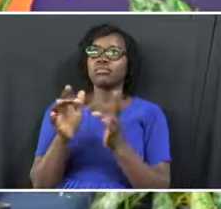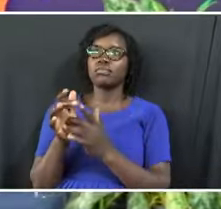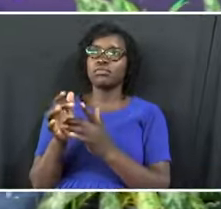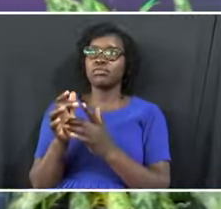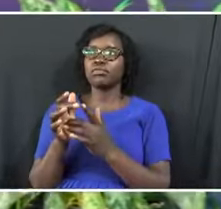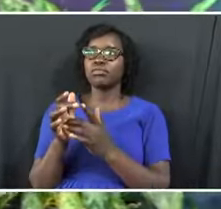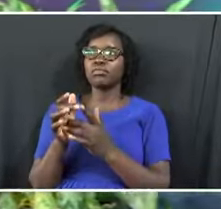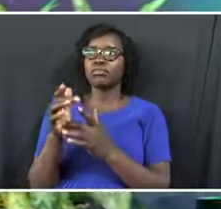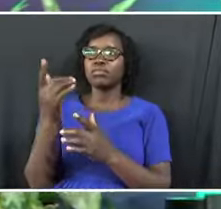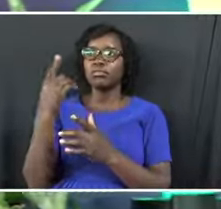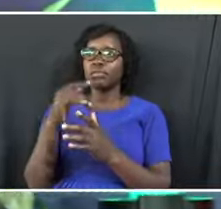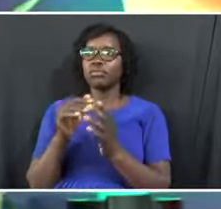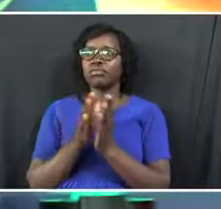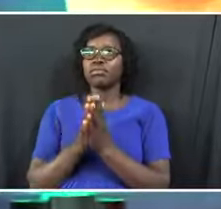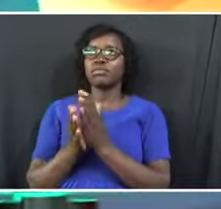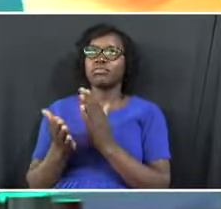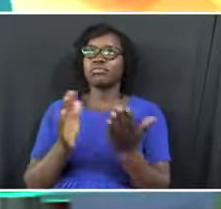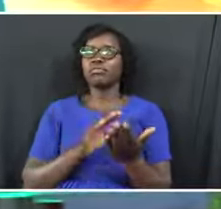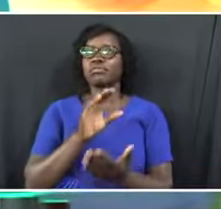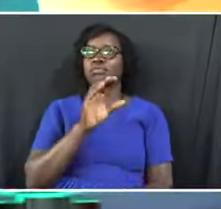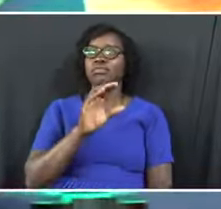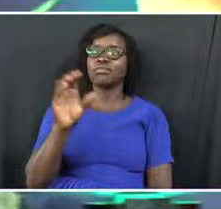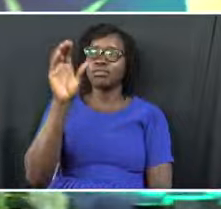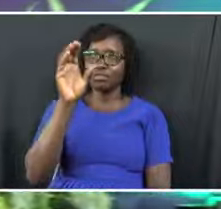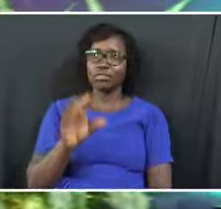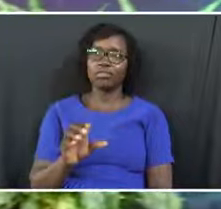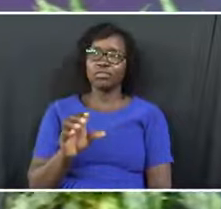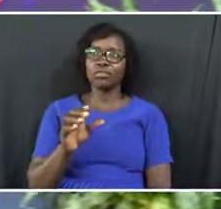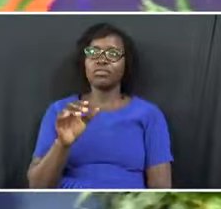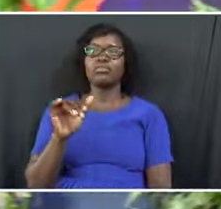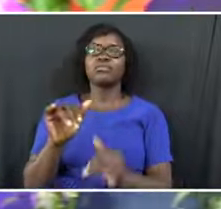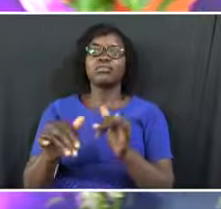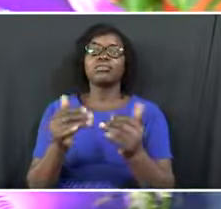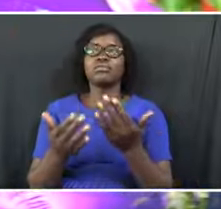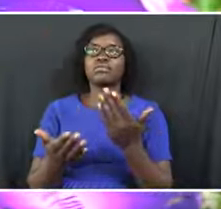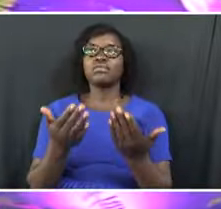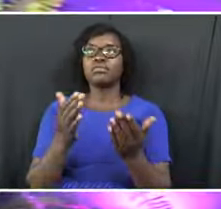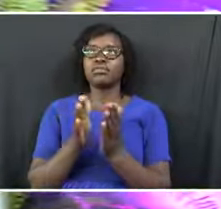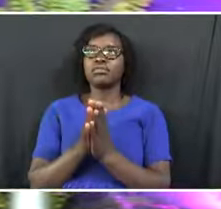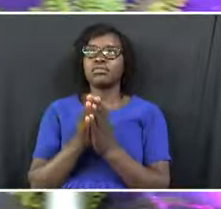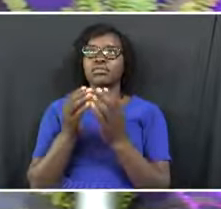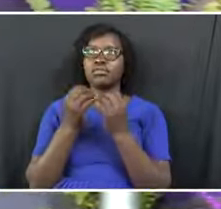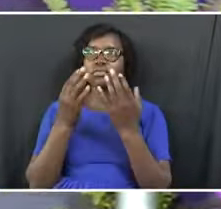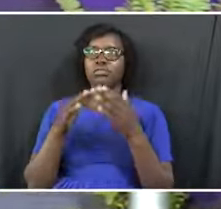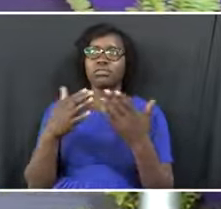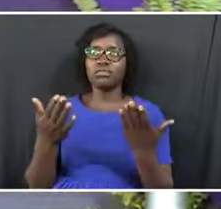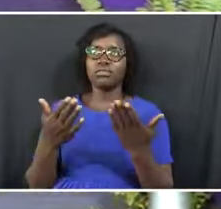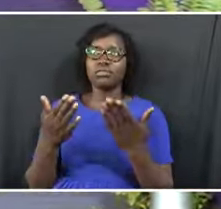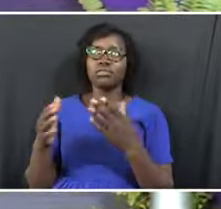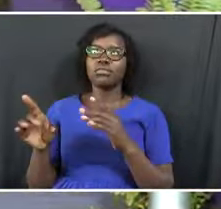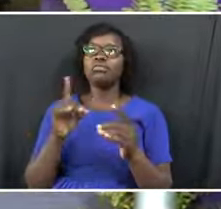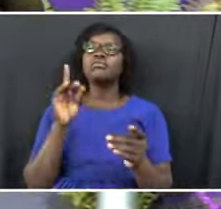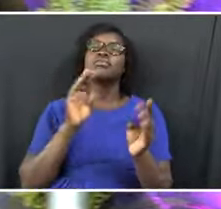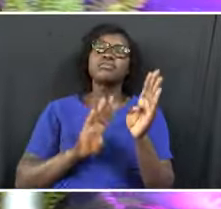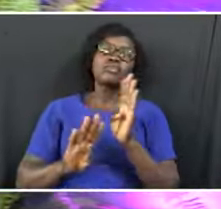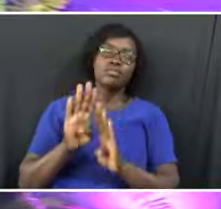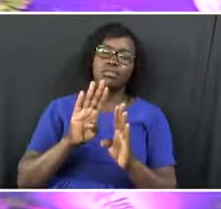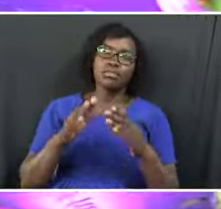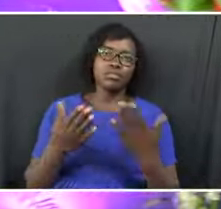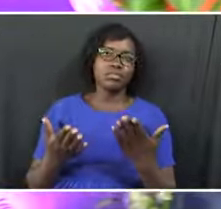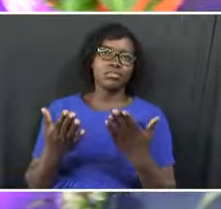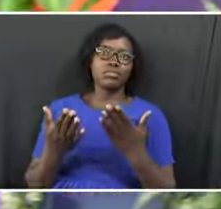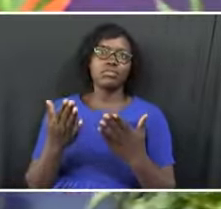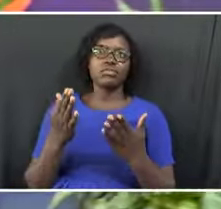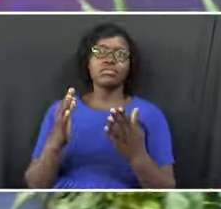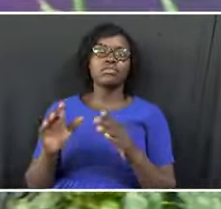his death on the cross of Calvary, that we may be informed on how we are supposed to behave, on how we are